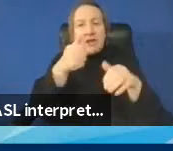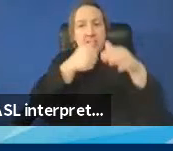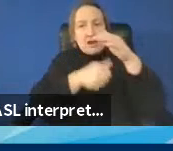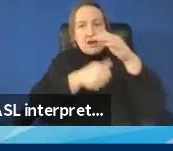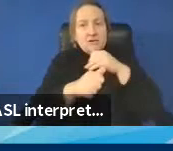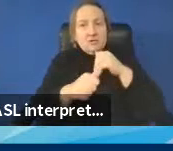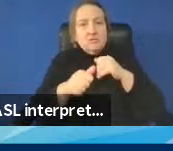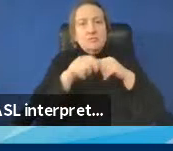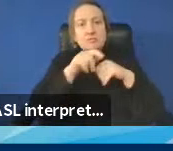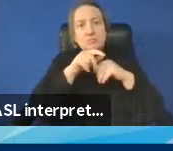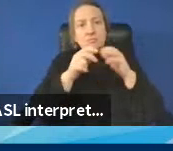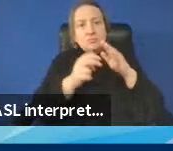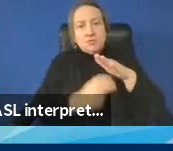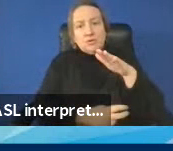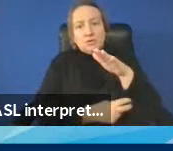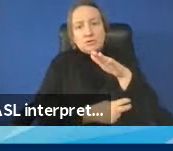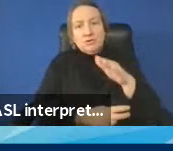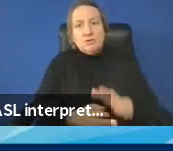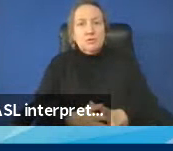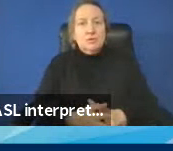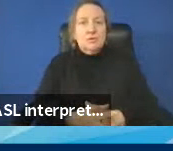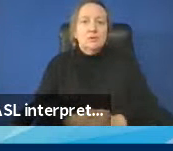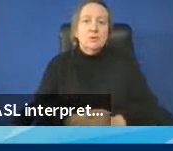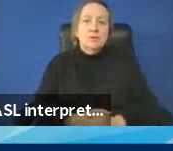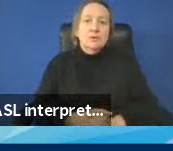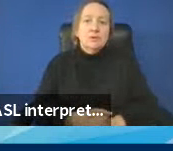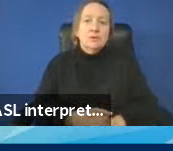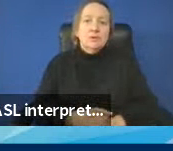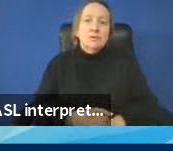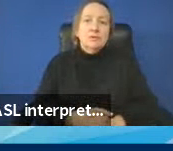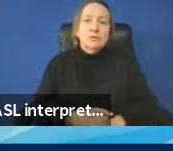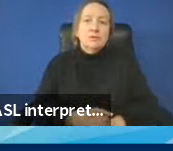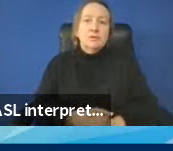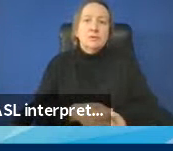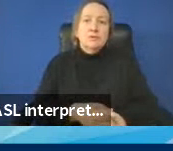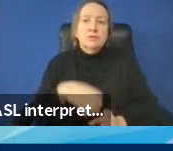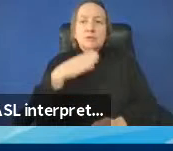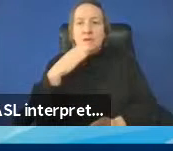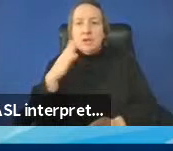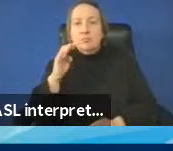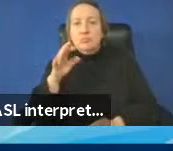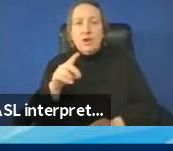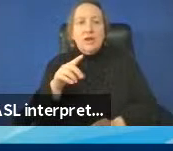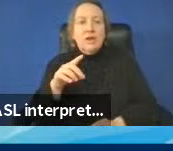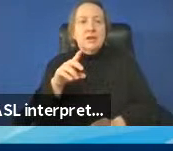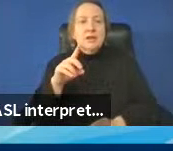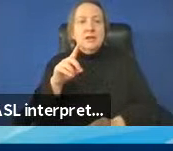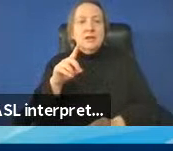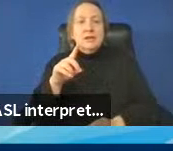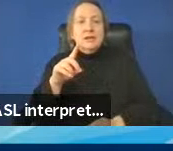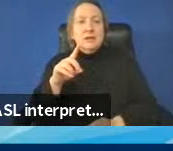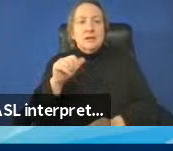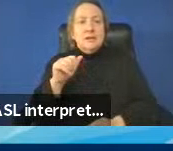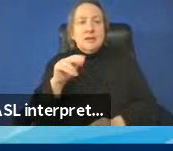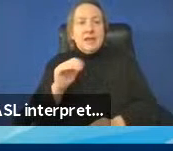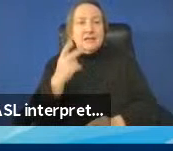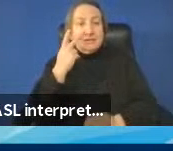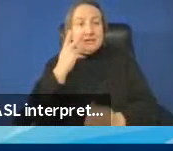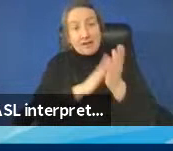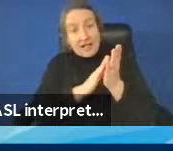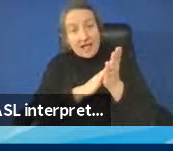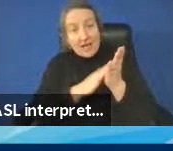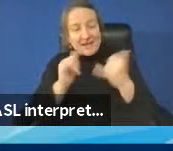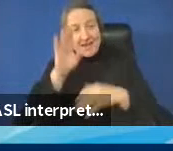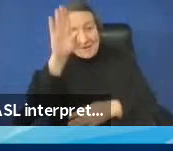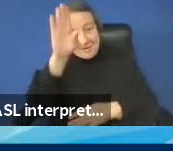the bridge. Great. Thanks, Brad. Dane, I saw a hand clapping and now a hand up,